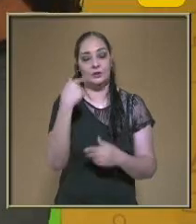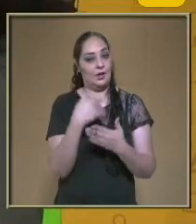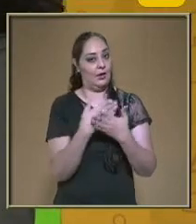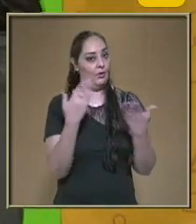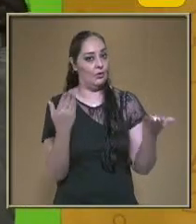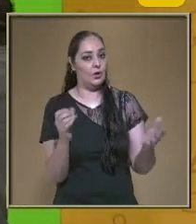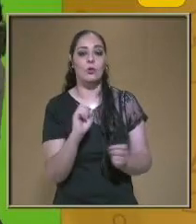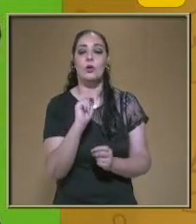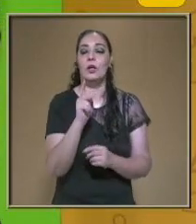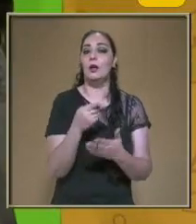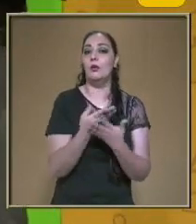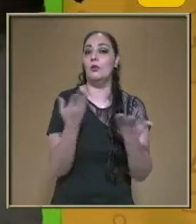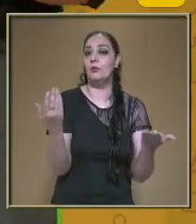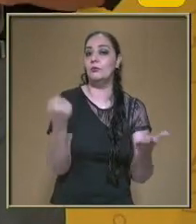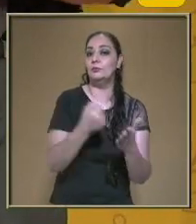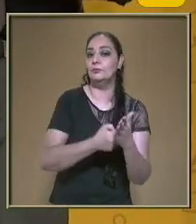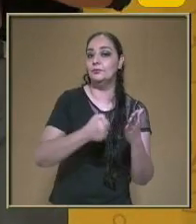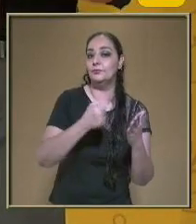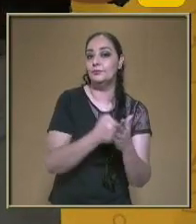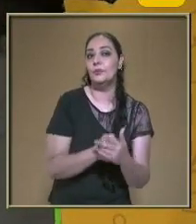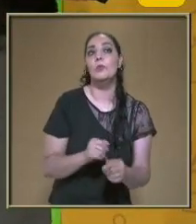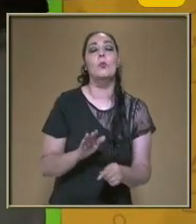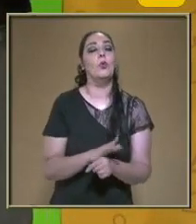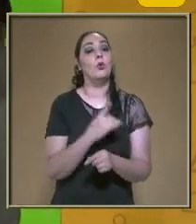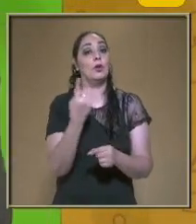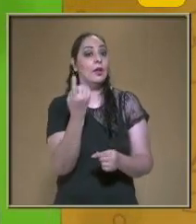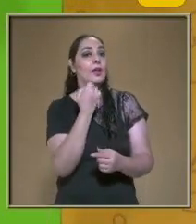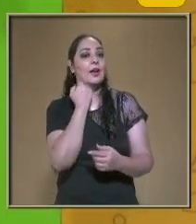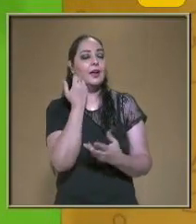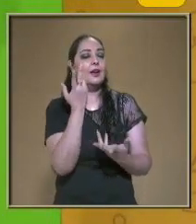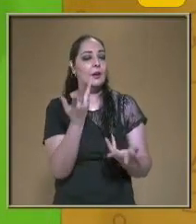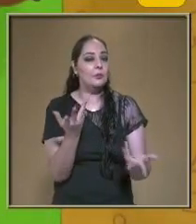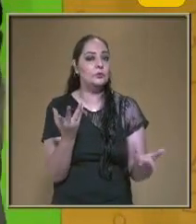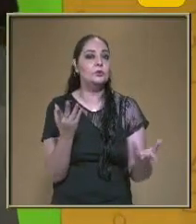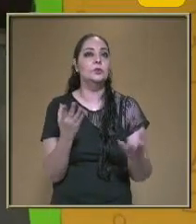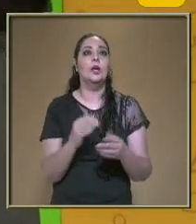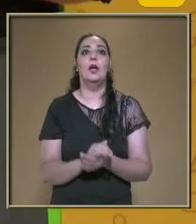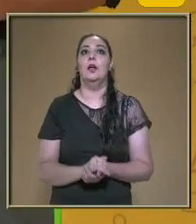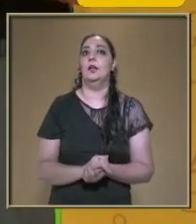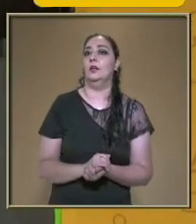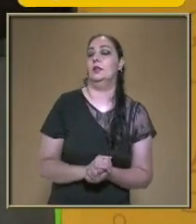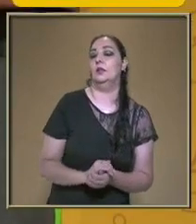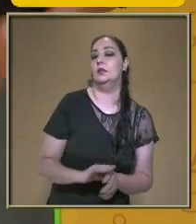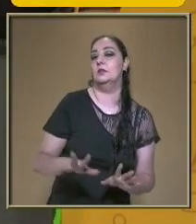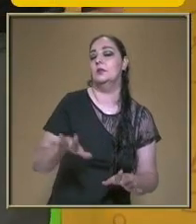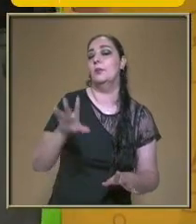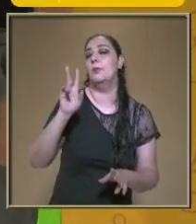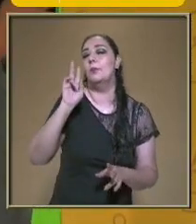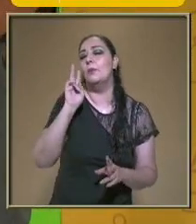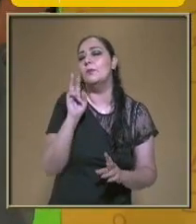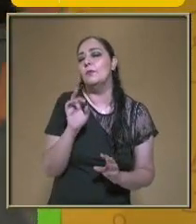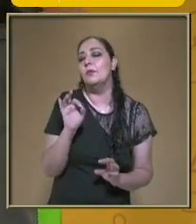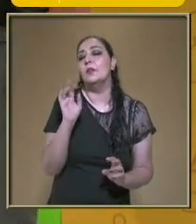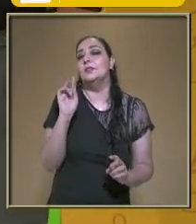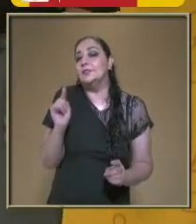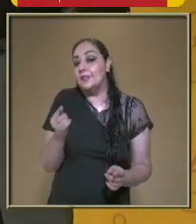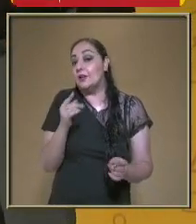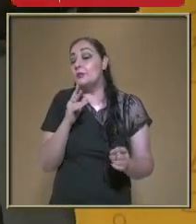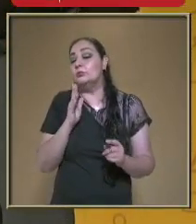So we are going to practice because we want to be a better English speaker.